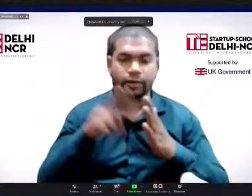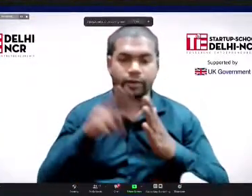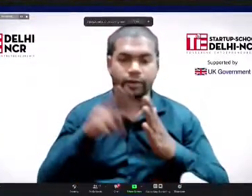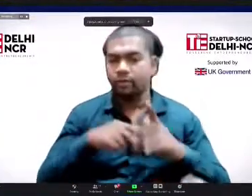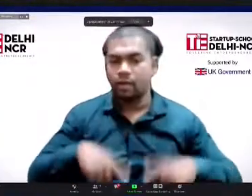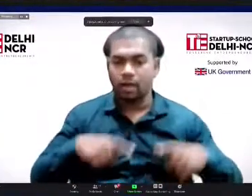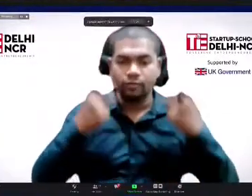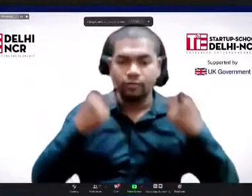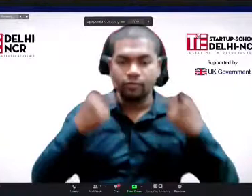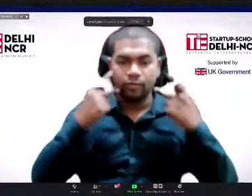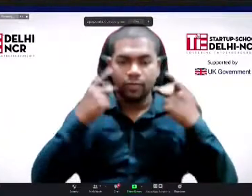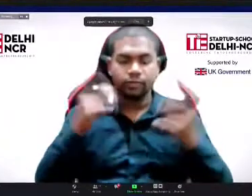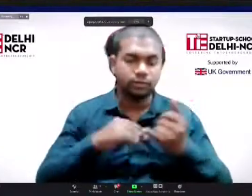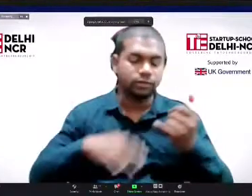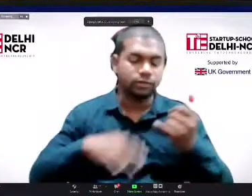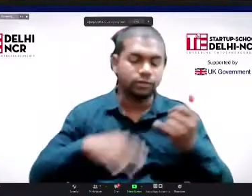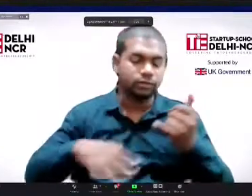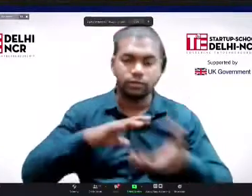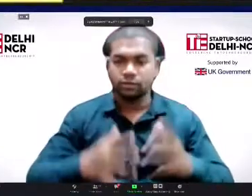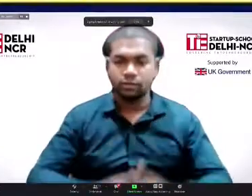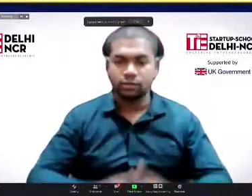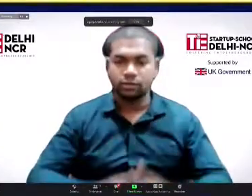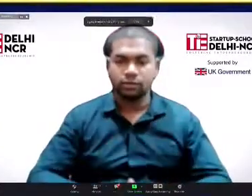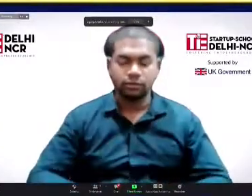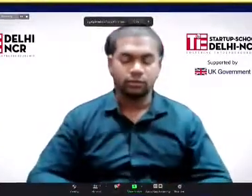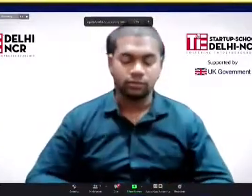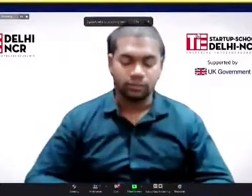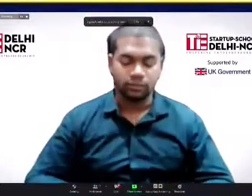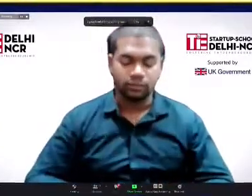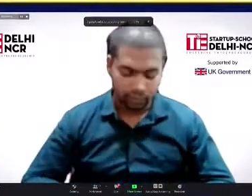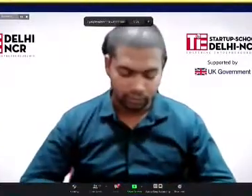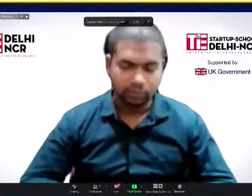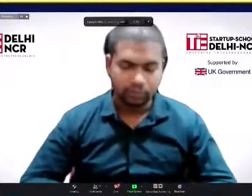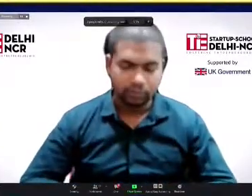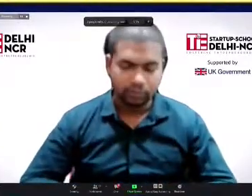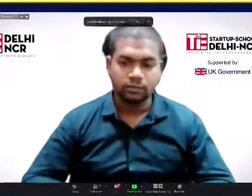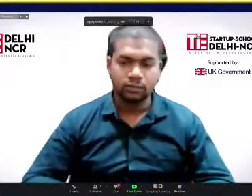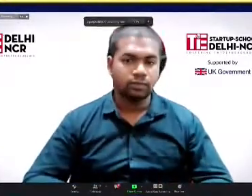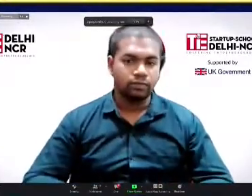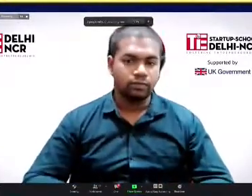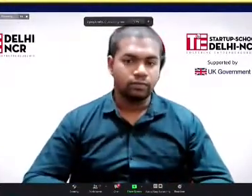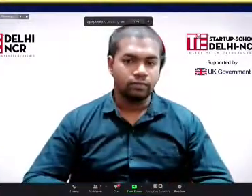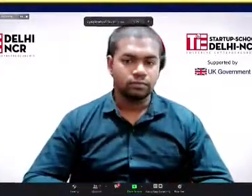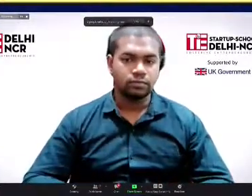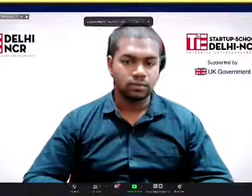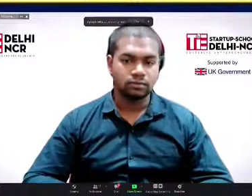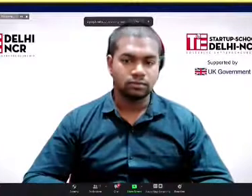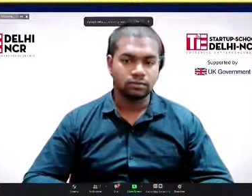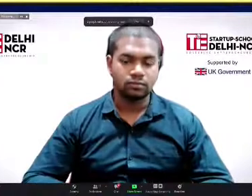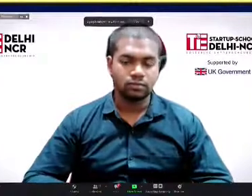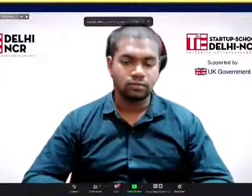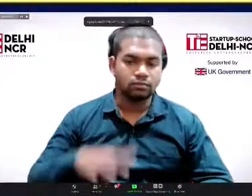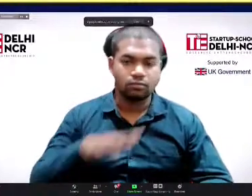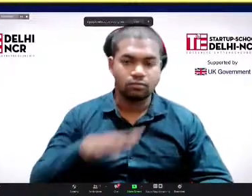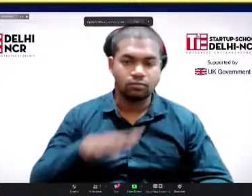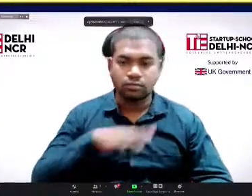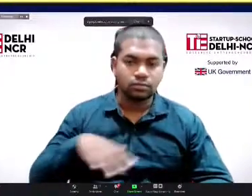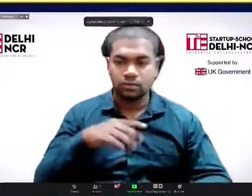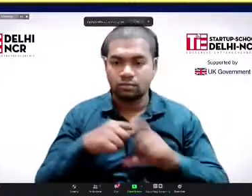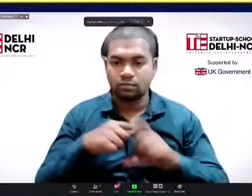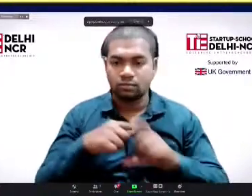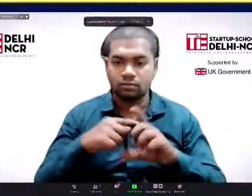system. Sonia, any reaction on that one? Yes, I agree with you, Alok. I think basically the entrepreneur needs